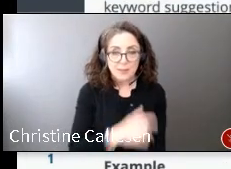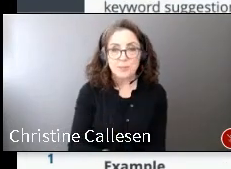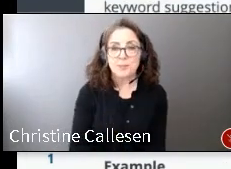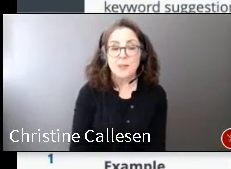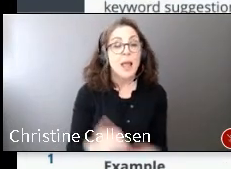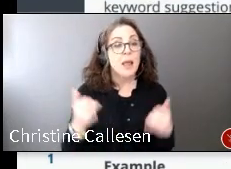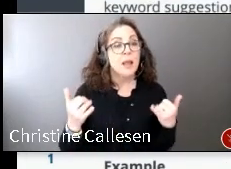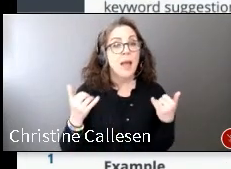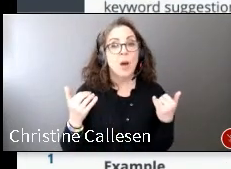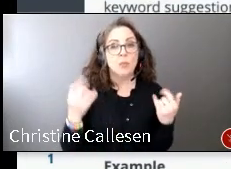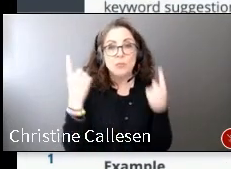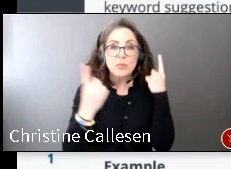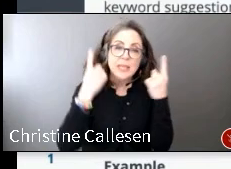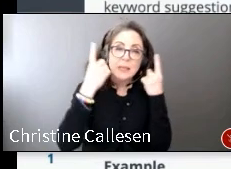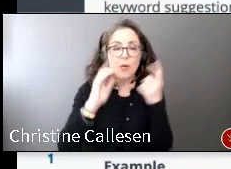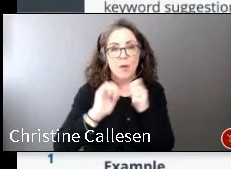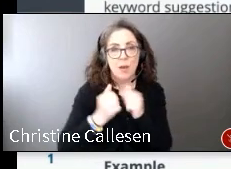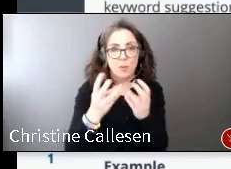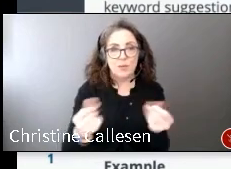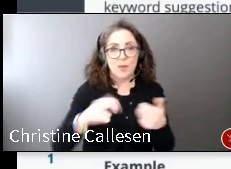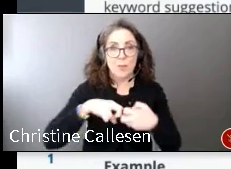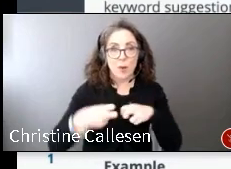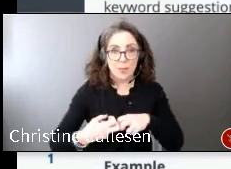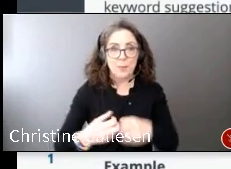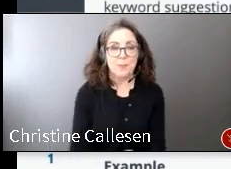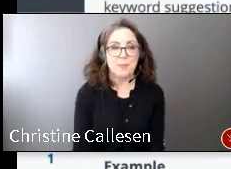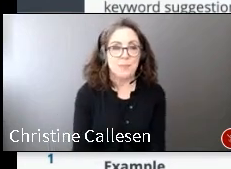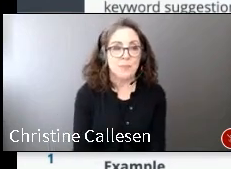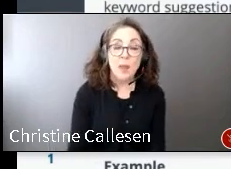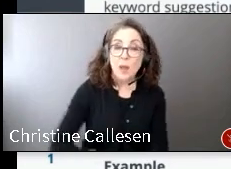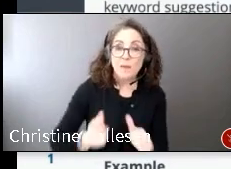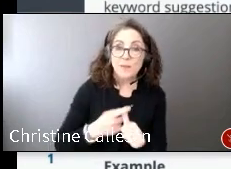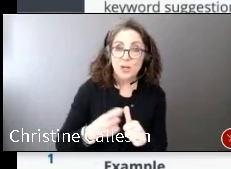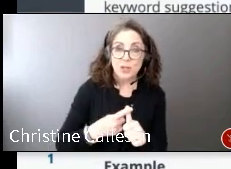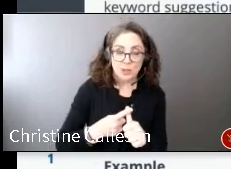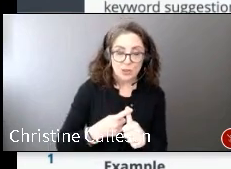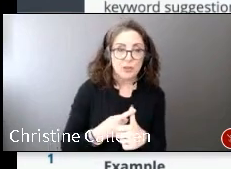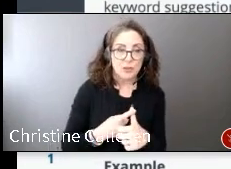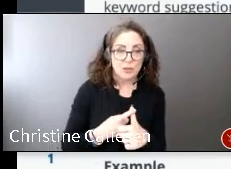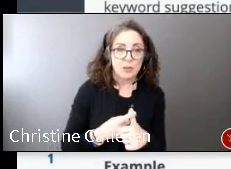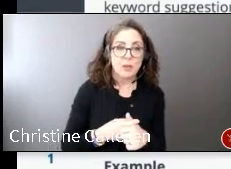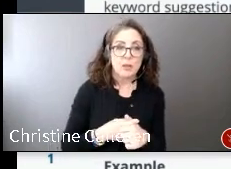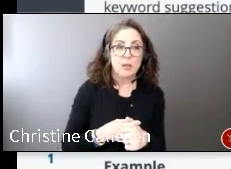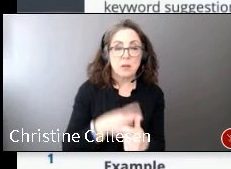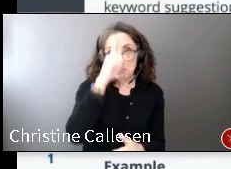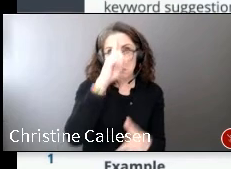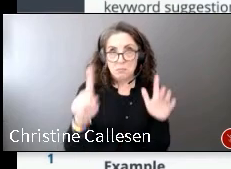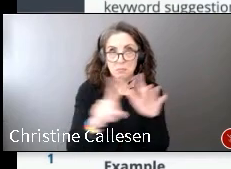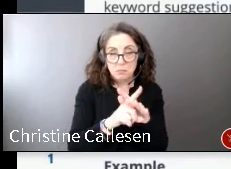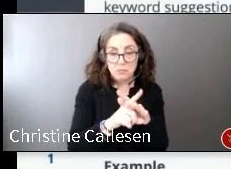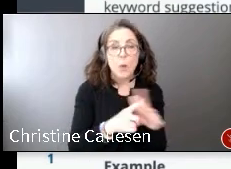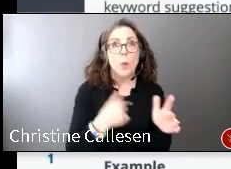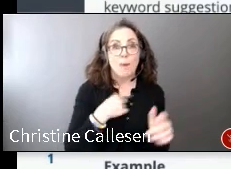we want to consider how we want to solve this problem. First thing that comes through my mind is we